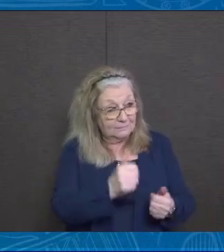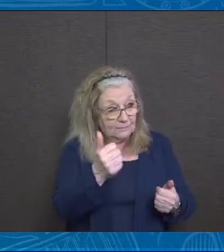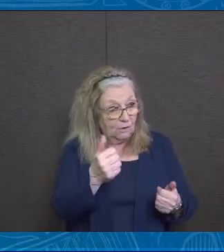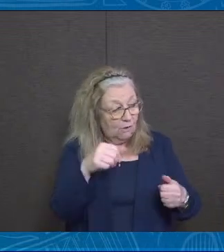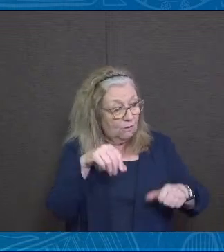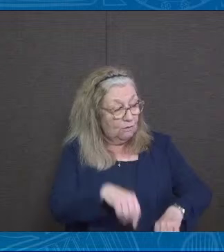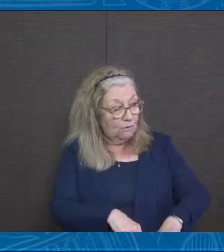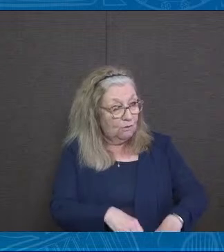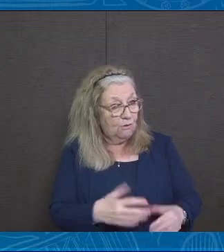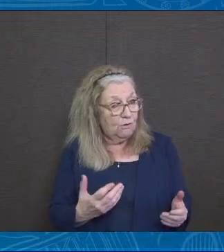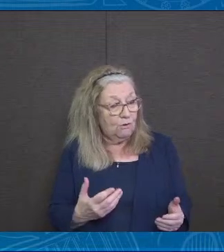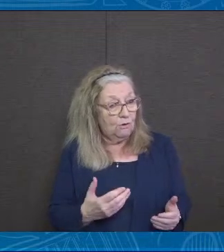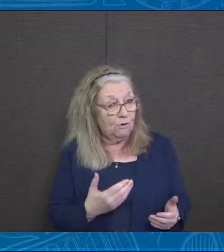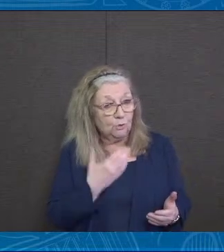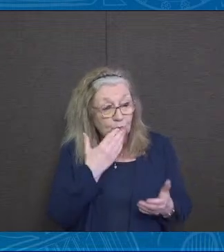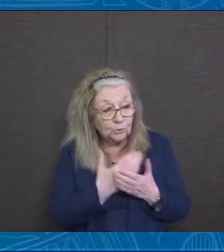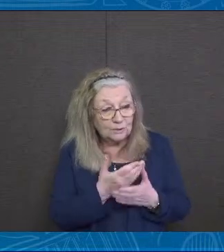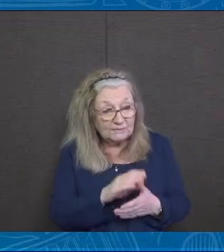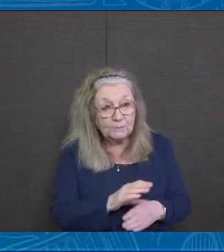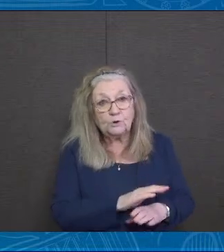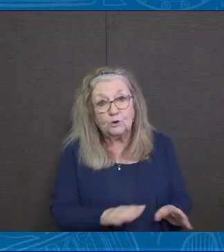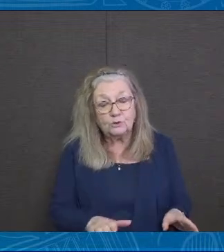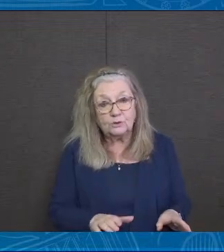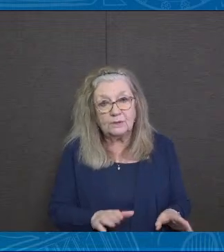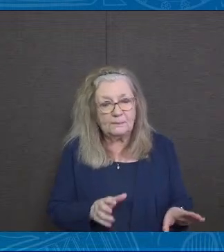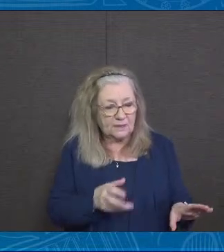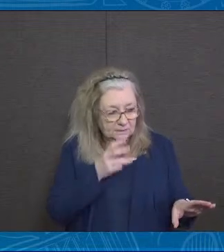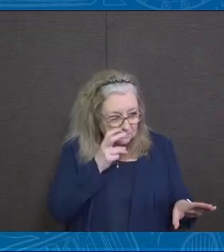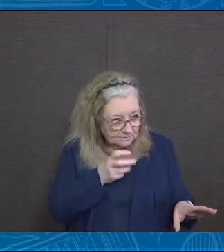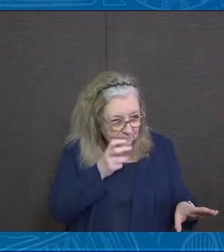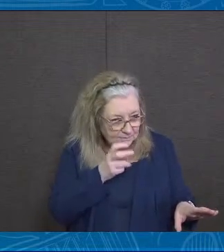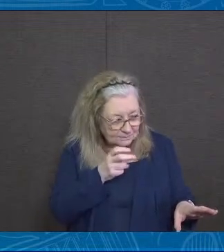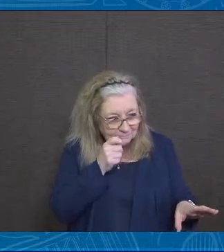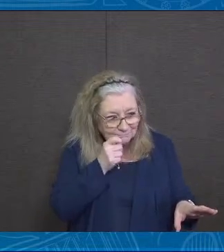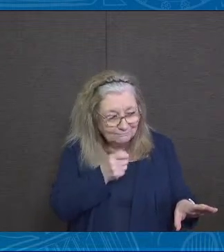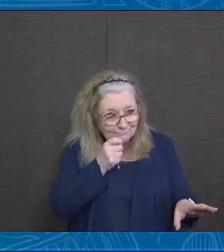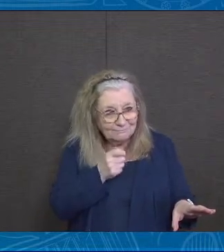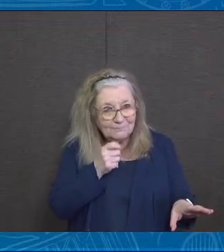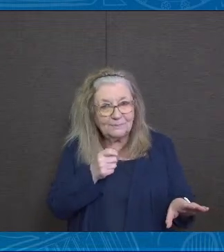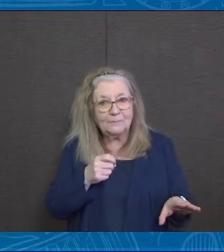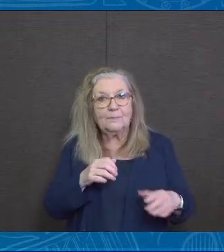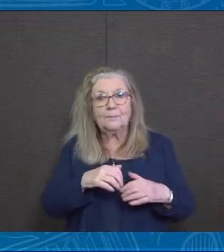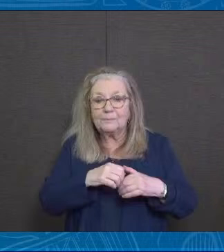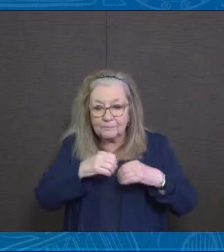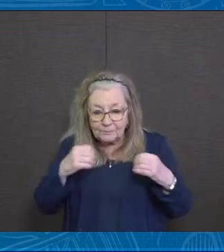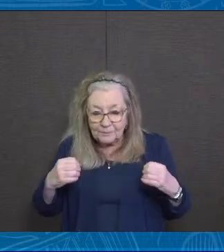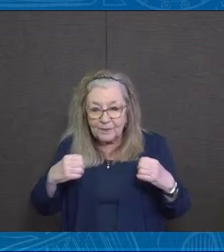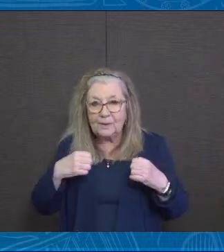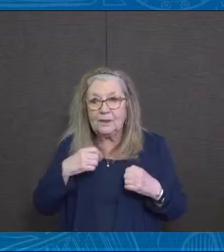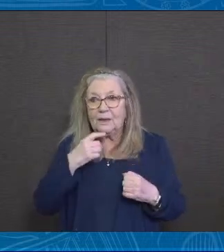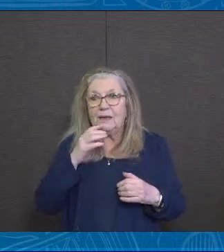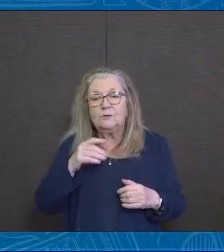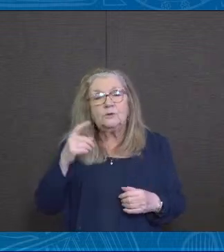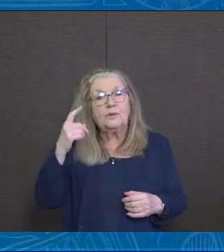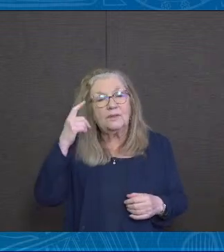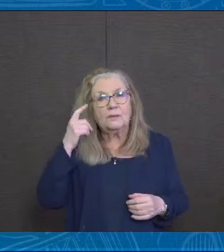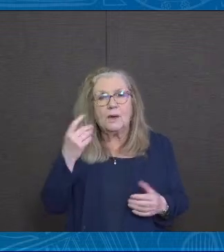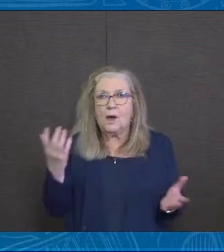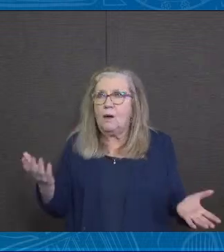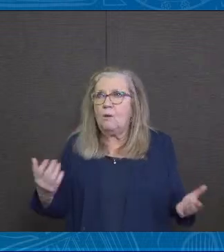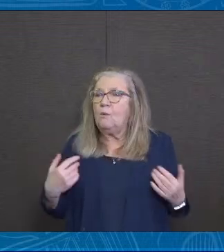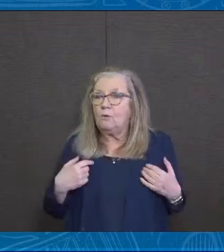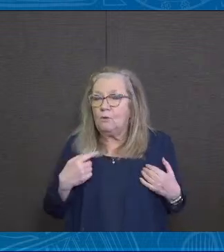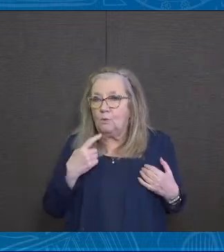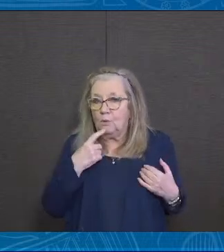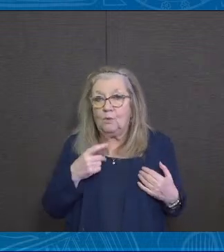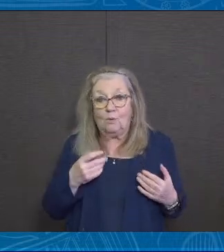or reduce your investments. Another point you really made in this is a discussion, and you're the first person I've heard talk about the exponential increase in